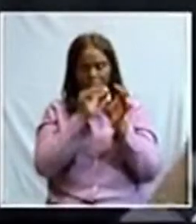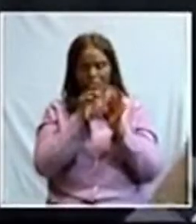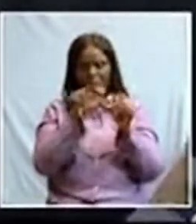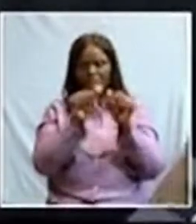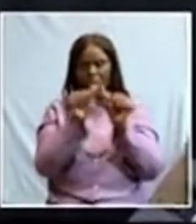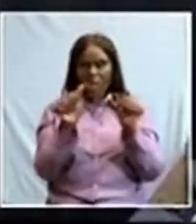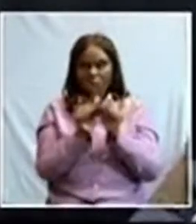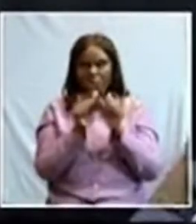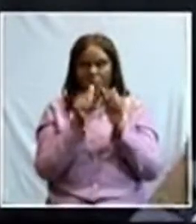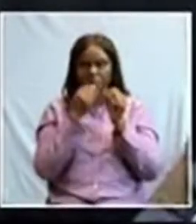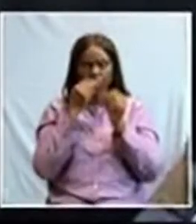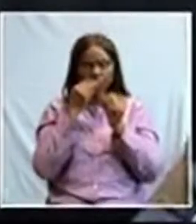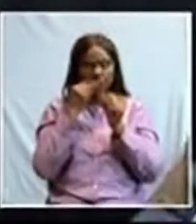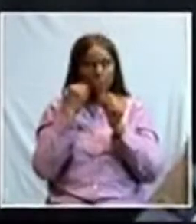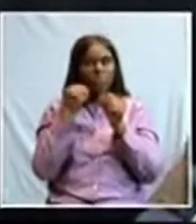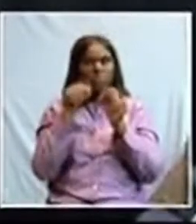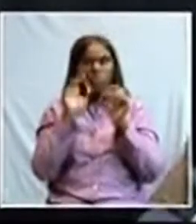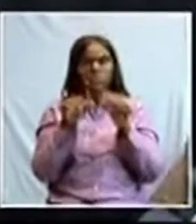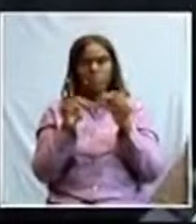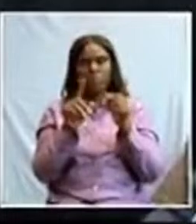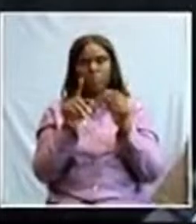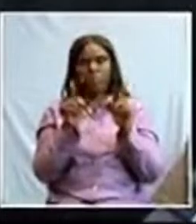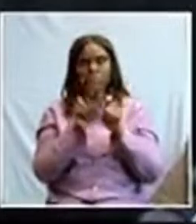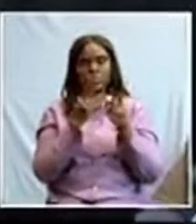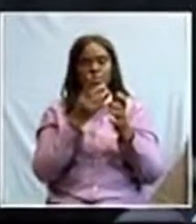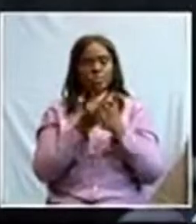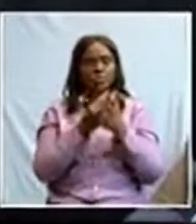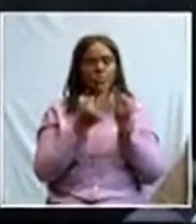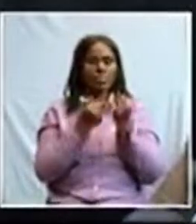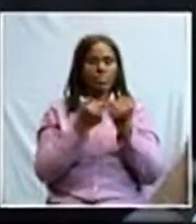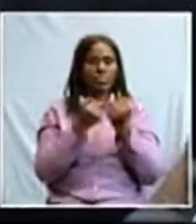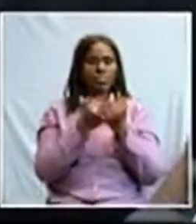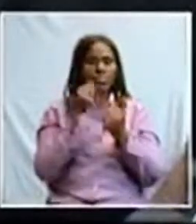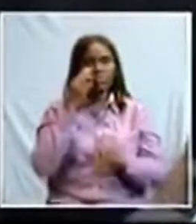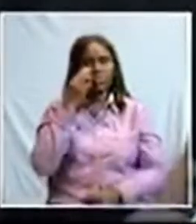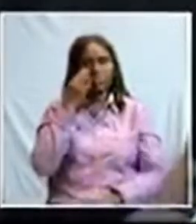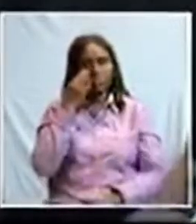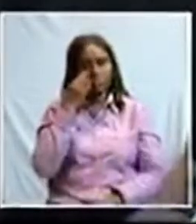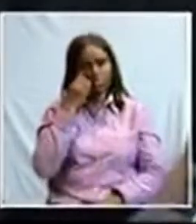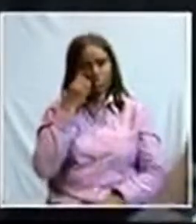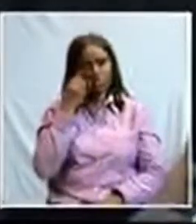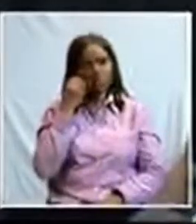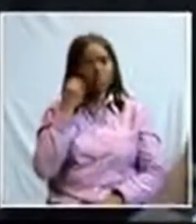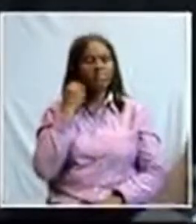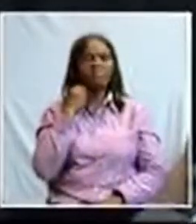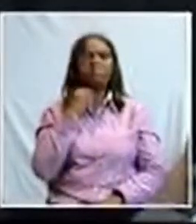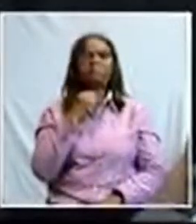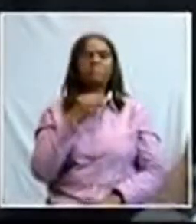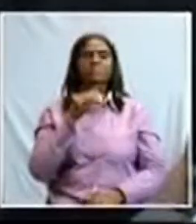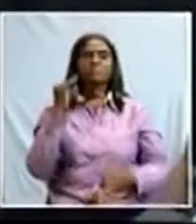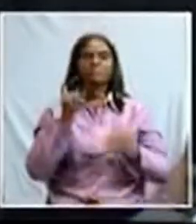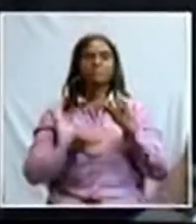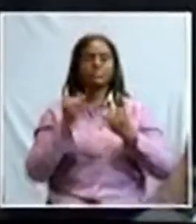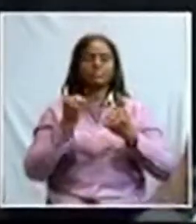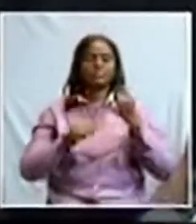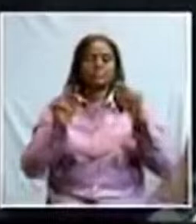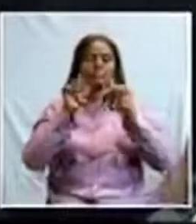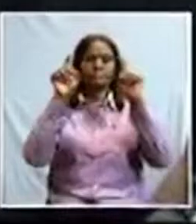ledger. Where did you get the funding to fund those projects in each particular year? And the completion